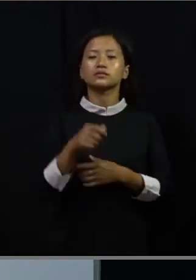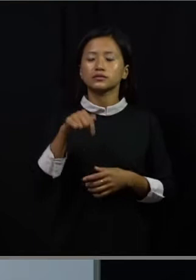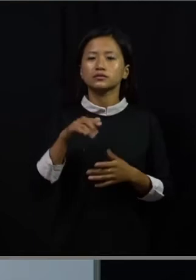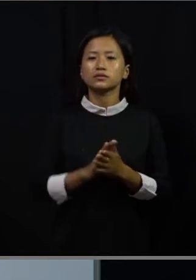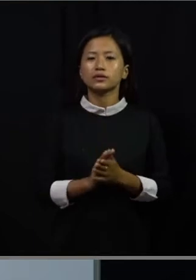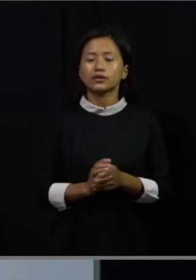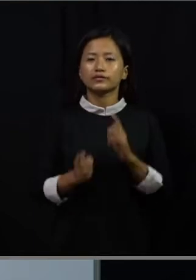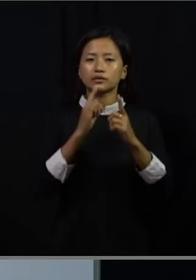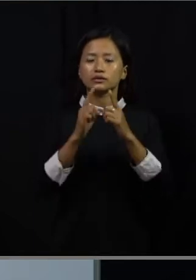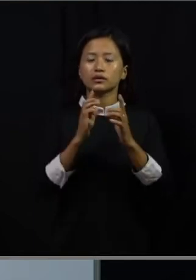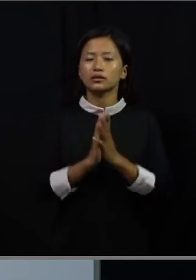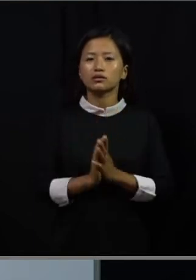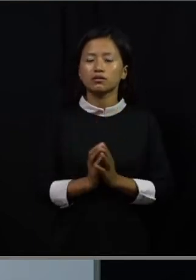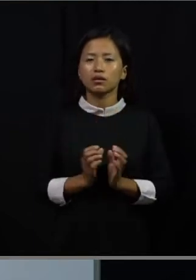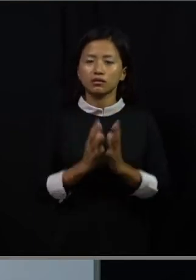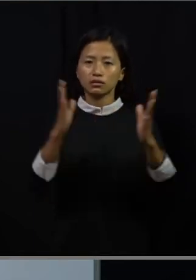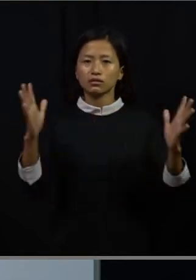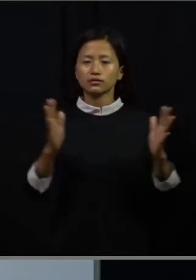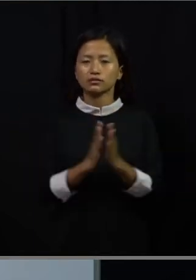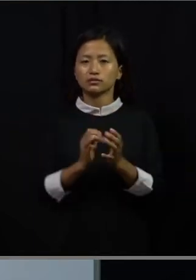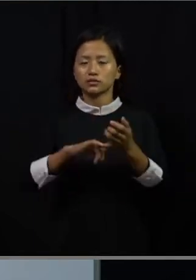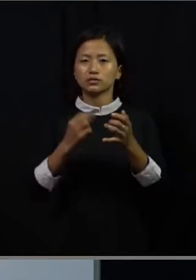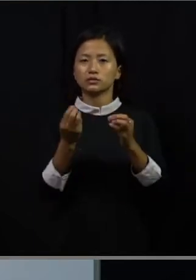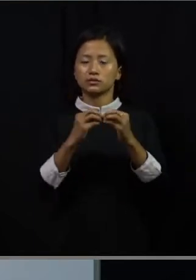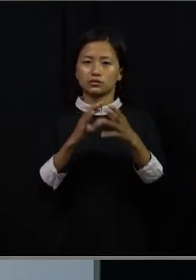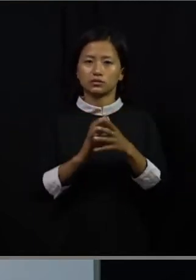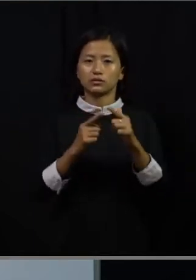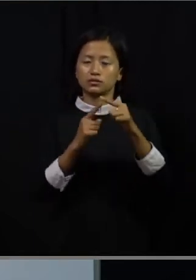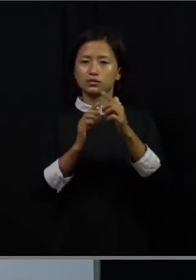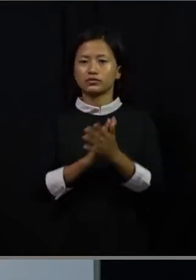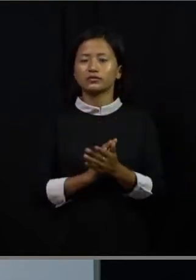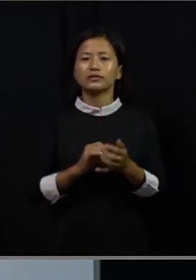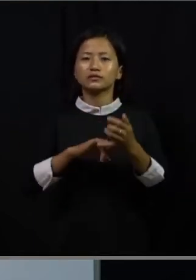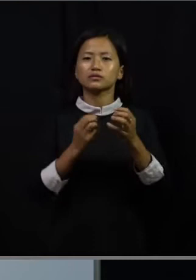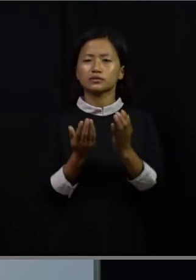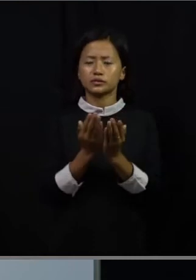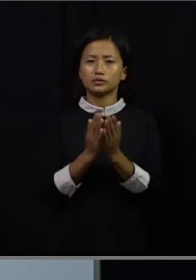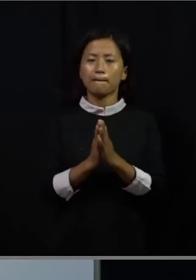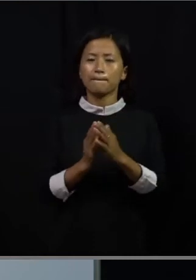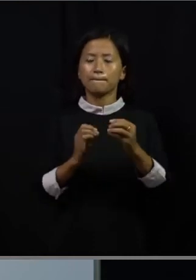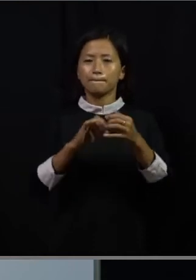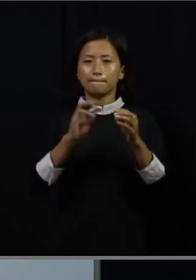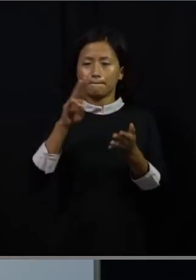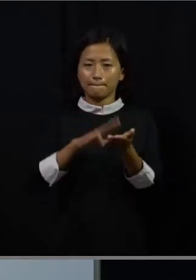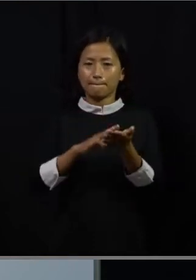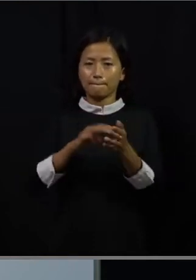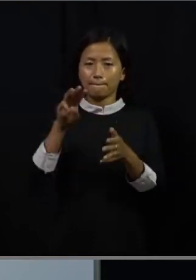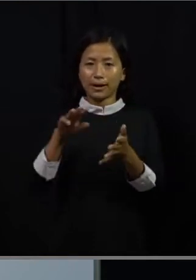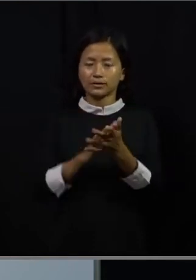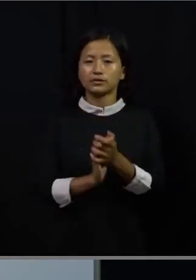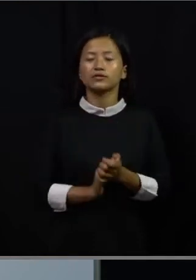this, we have discussed about a lot of subtopics such as the subject matter of sociology, the scope